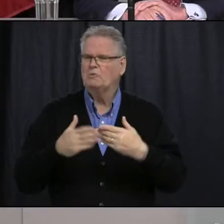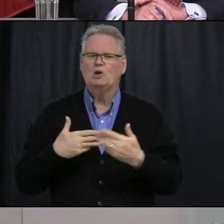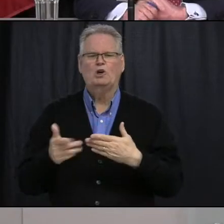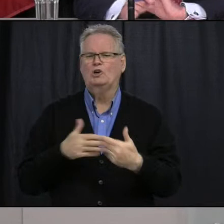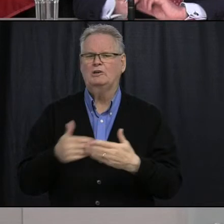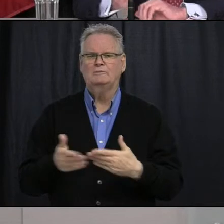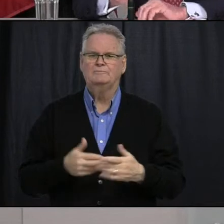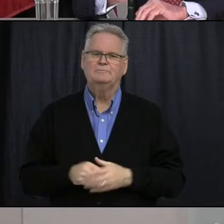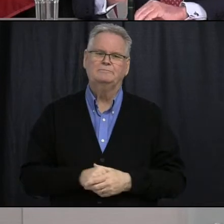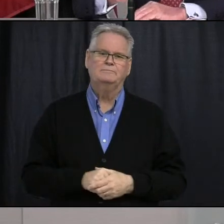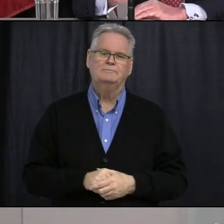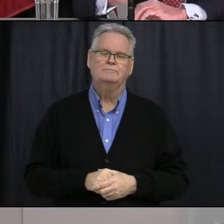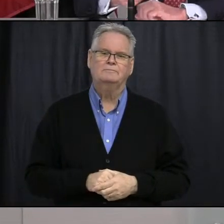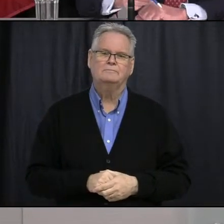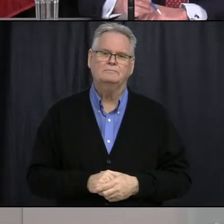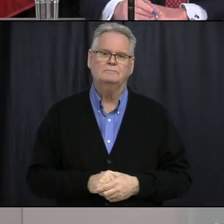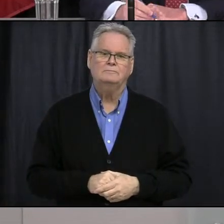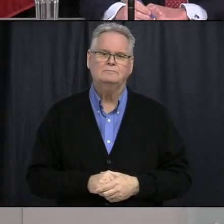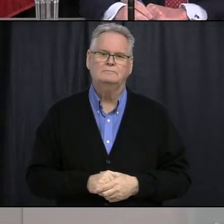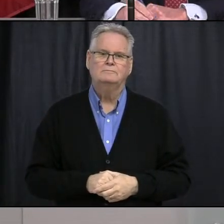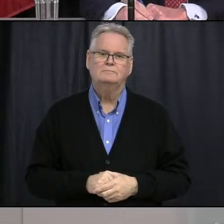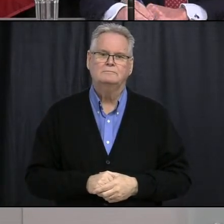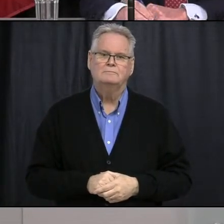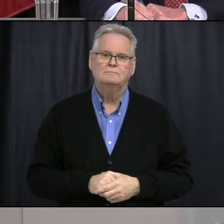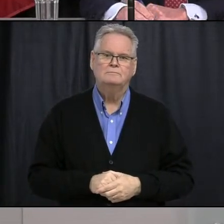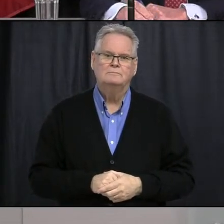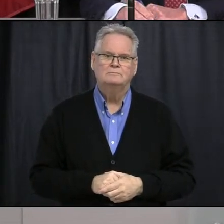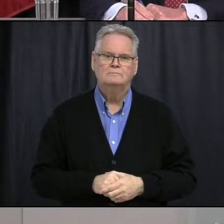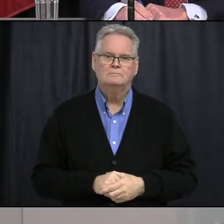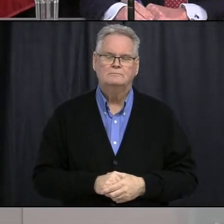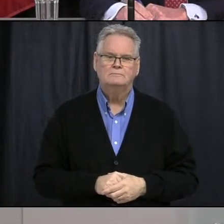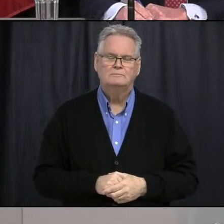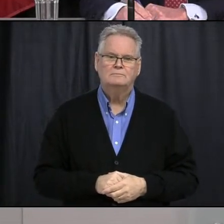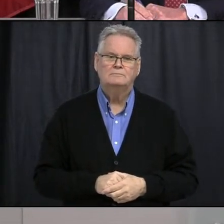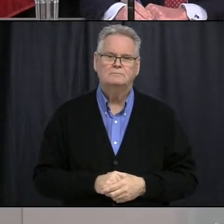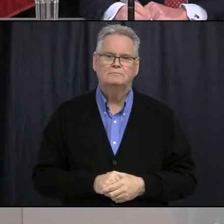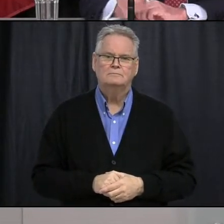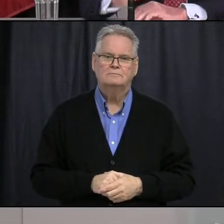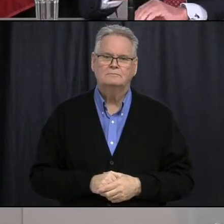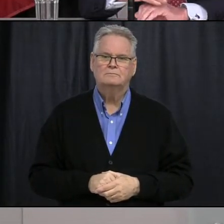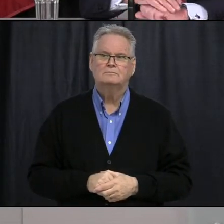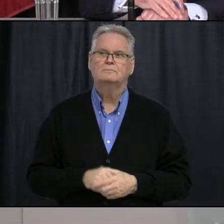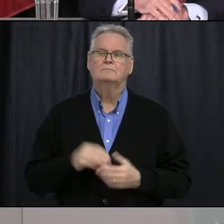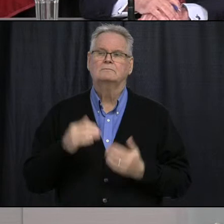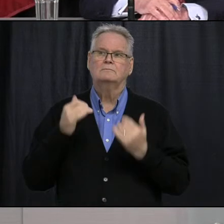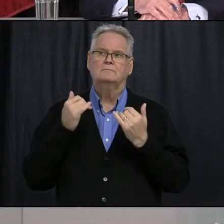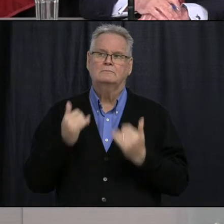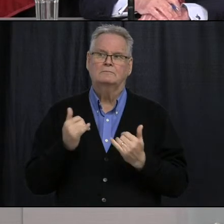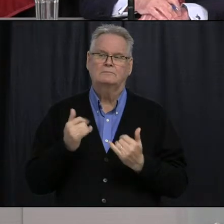Thank you. Our next questions are from Peter Jackson with The Telegram. Please go ahead.